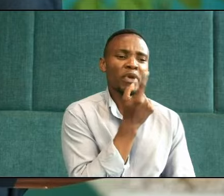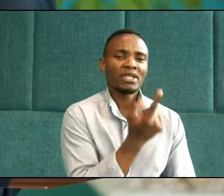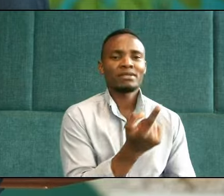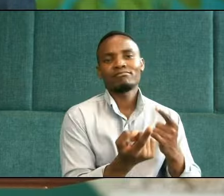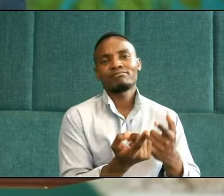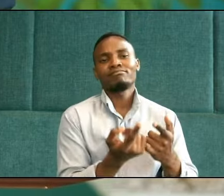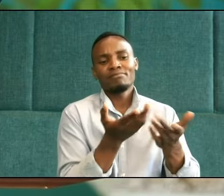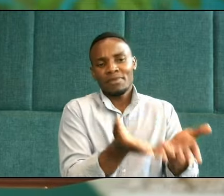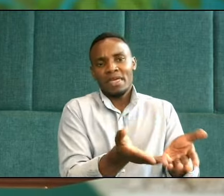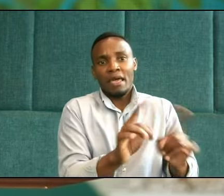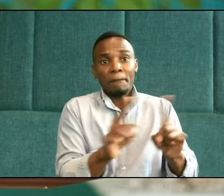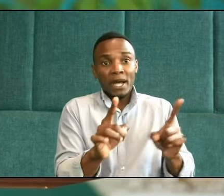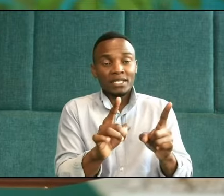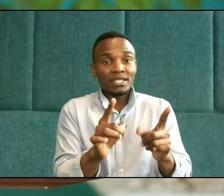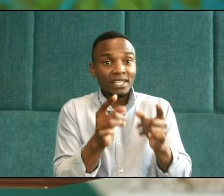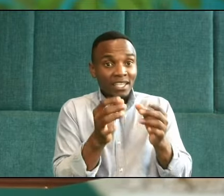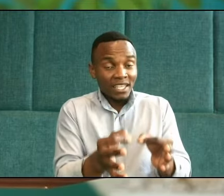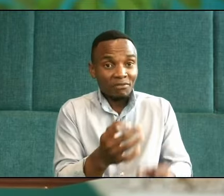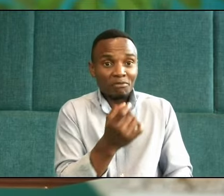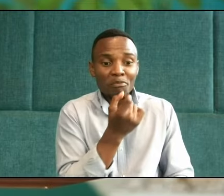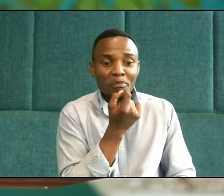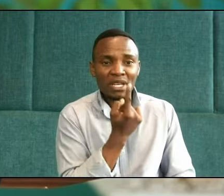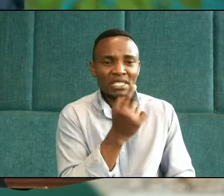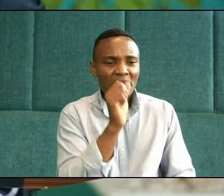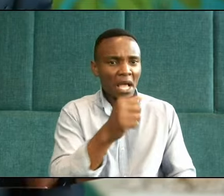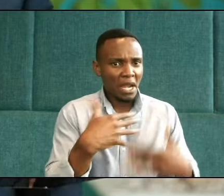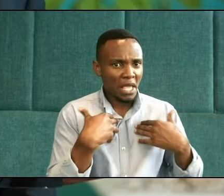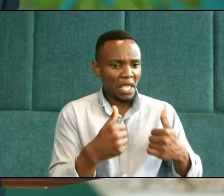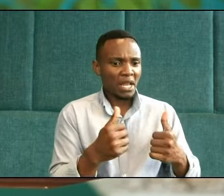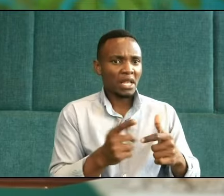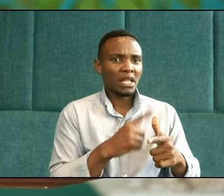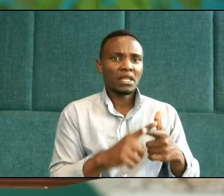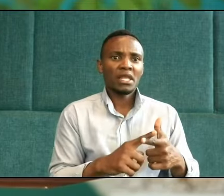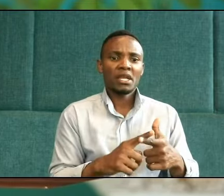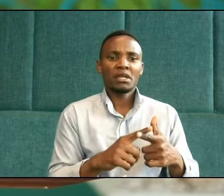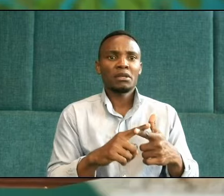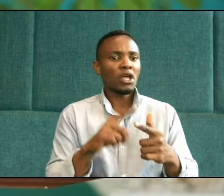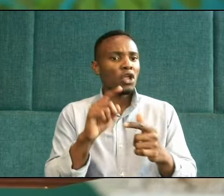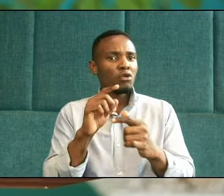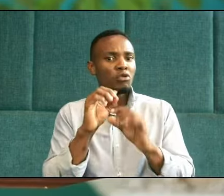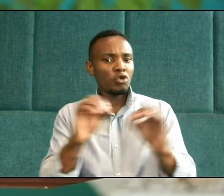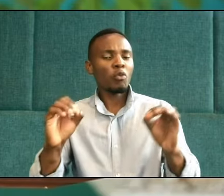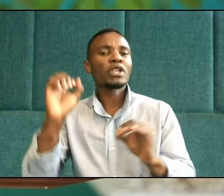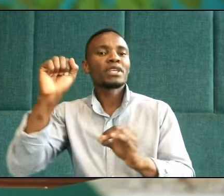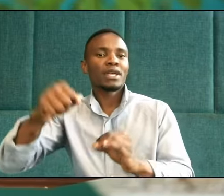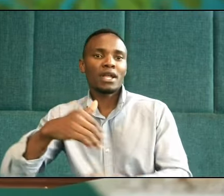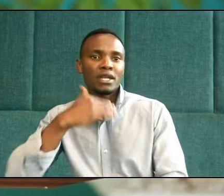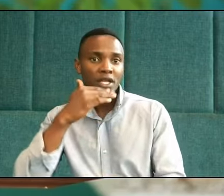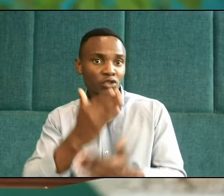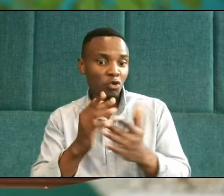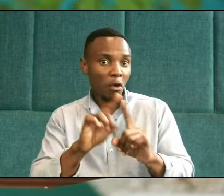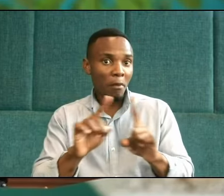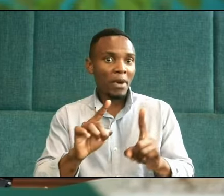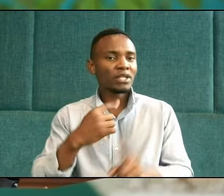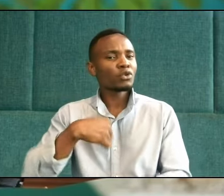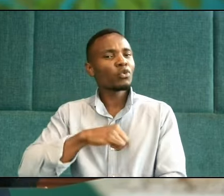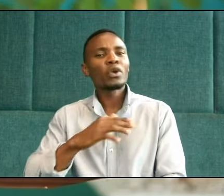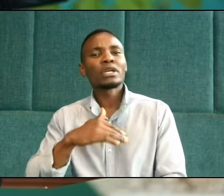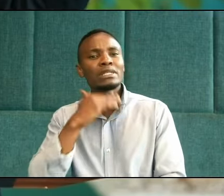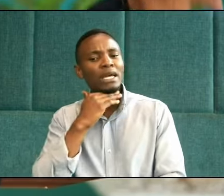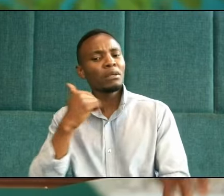there. But if the medicine could heal, nobody would die. True or false? But why do we die